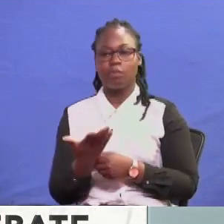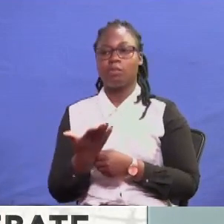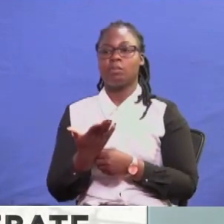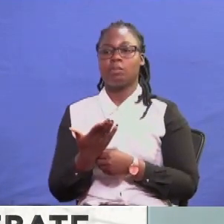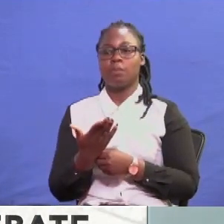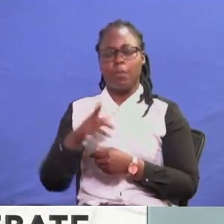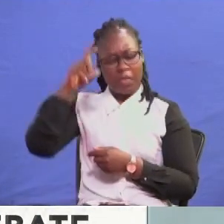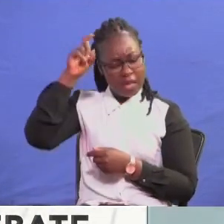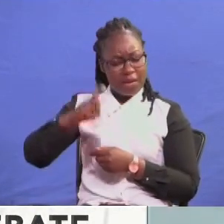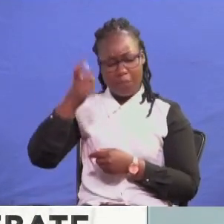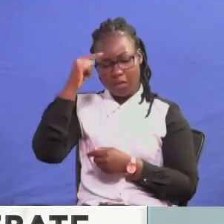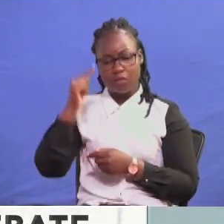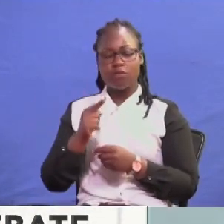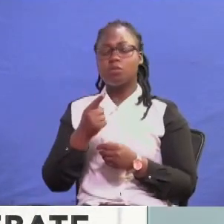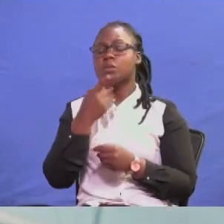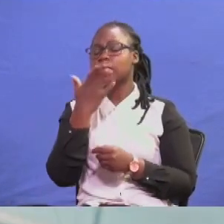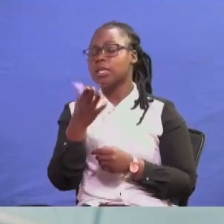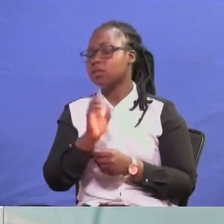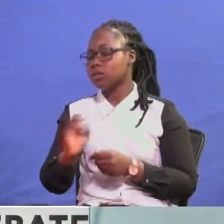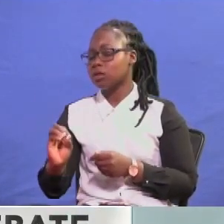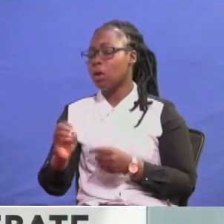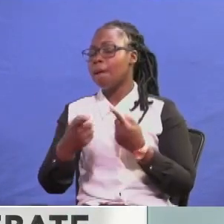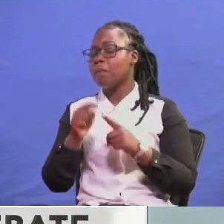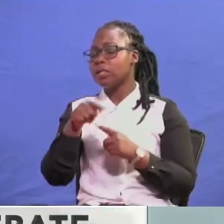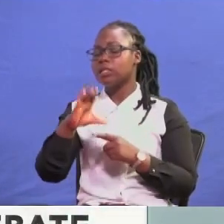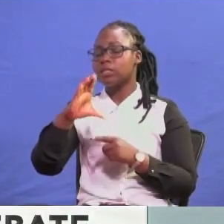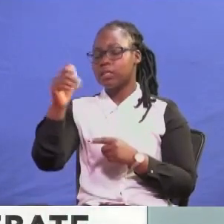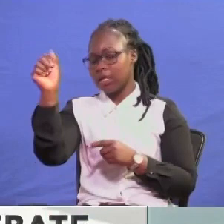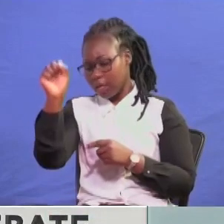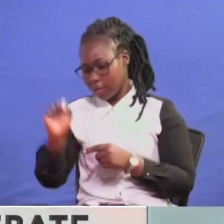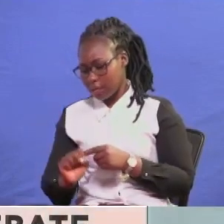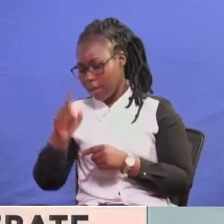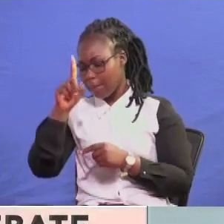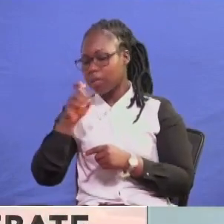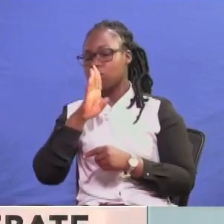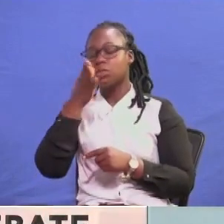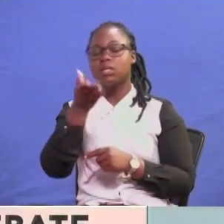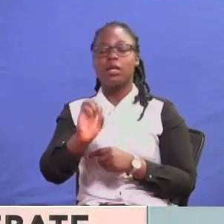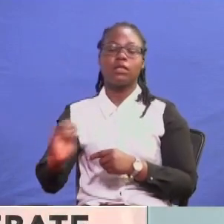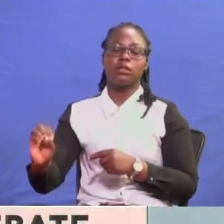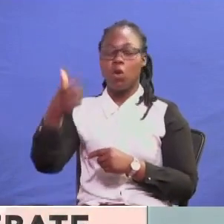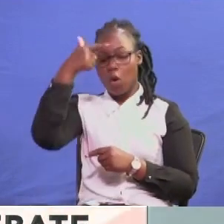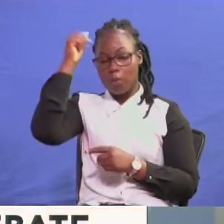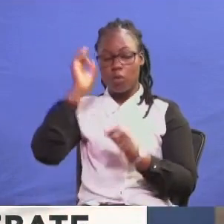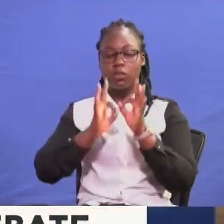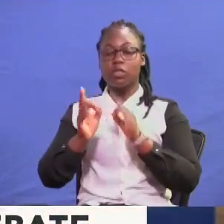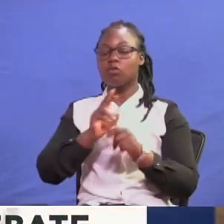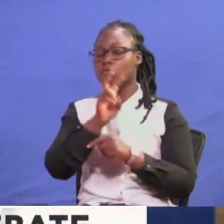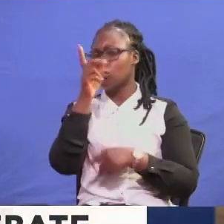not a must for it to be there. This cabinet secretary, these CASs must not be there, because when you look at what